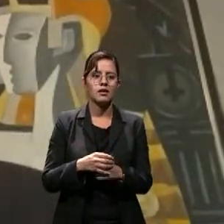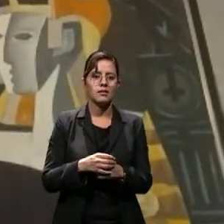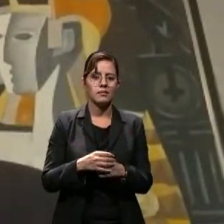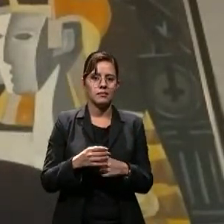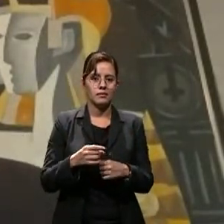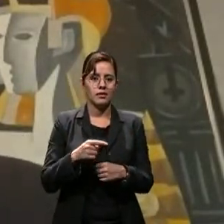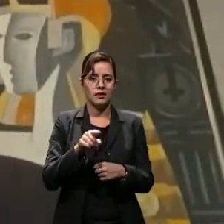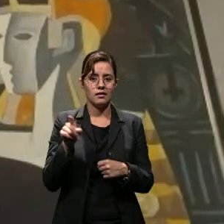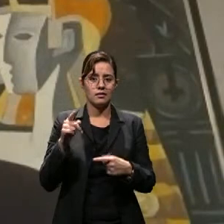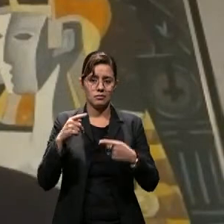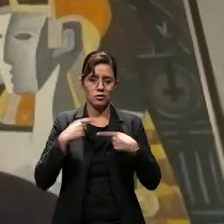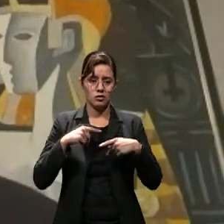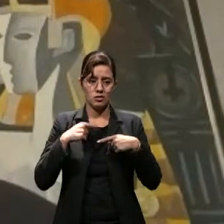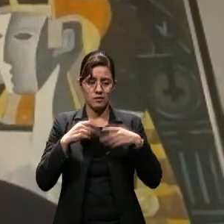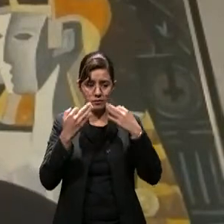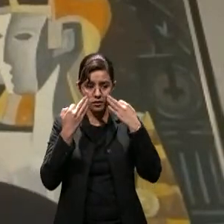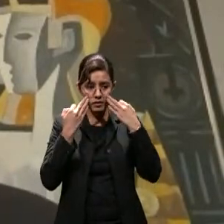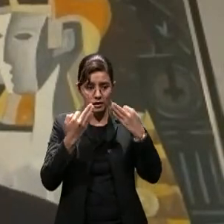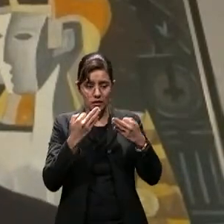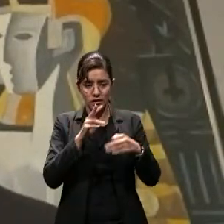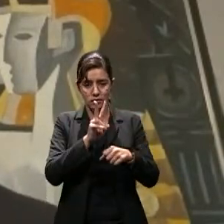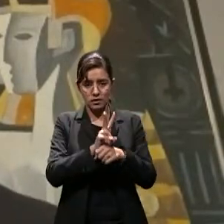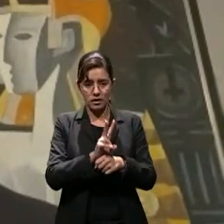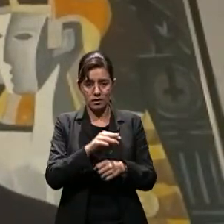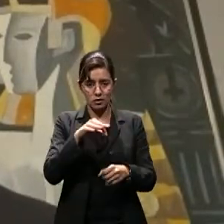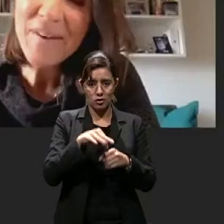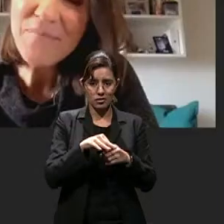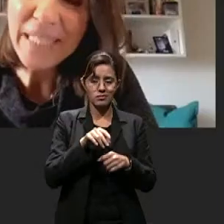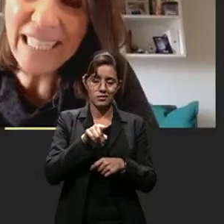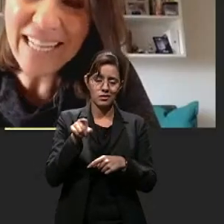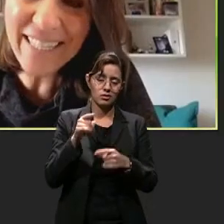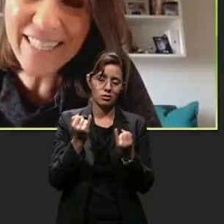commonly, even electoral observers are being attacked.